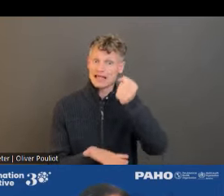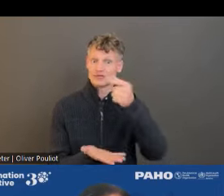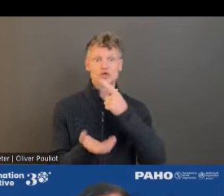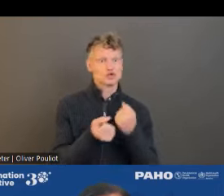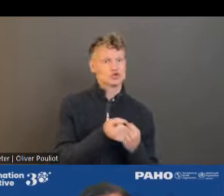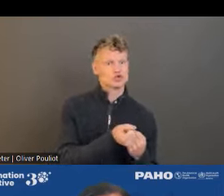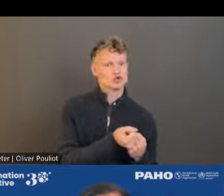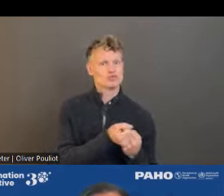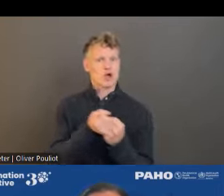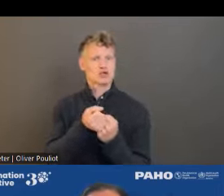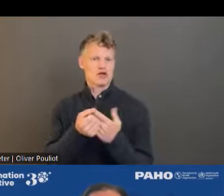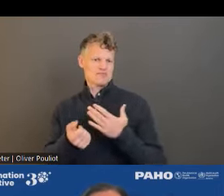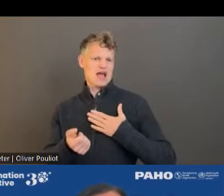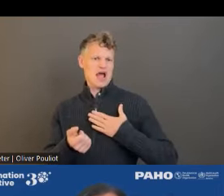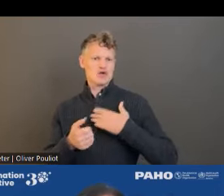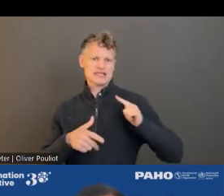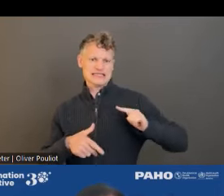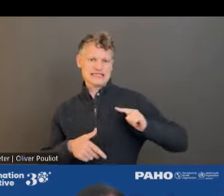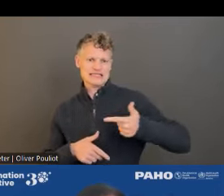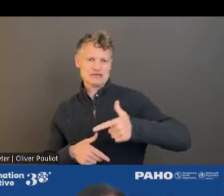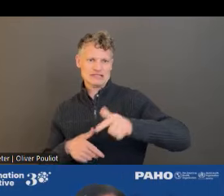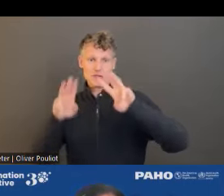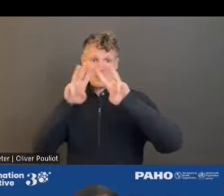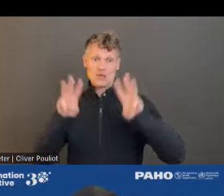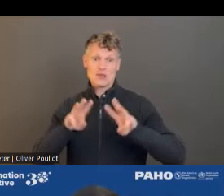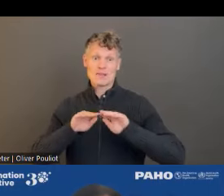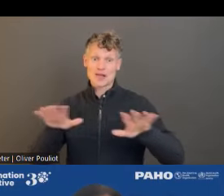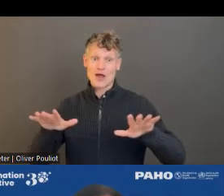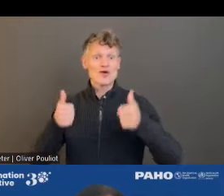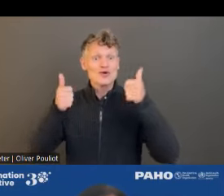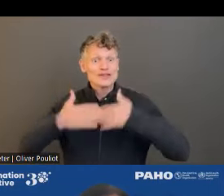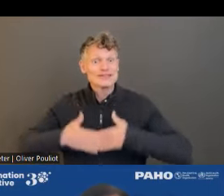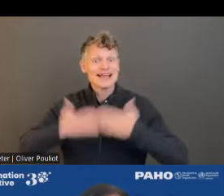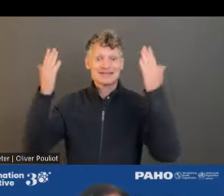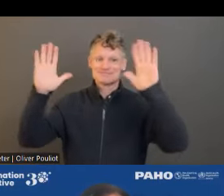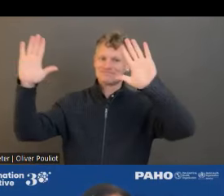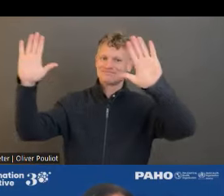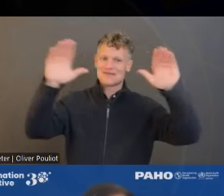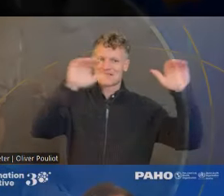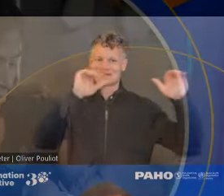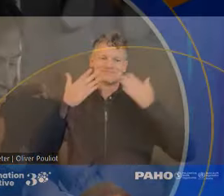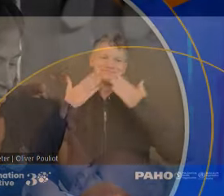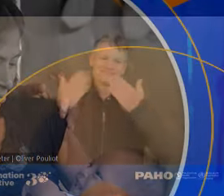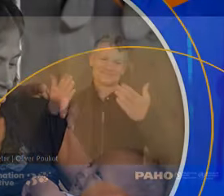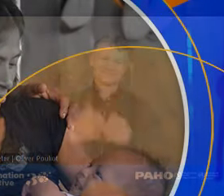webinar series. Have a great rest of your day and goodbye. Thank you.